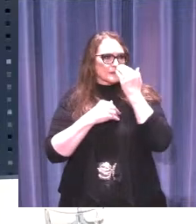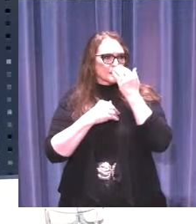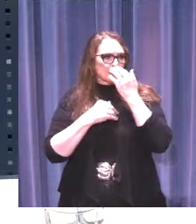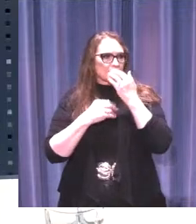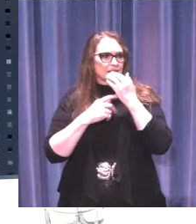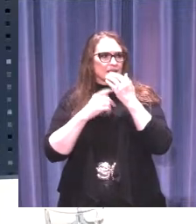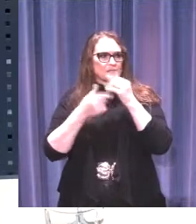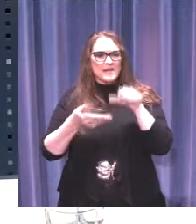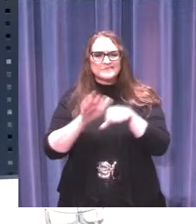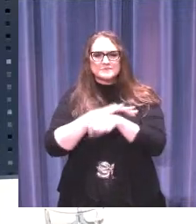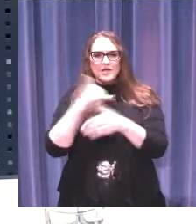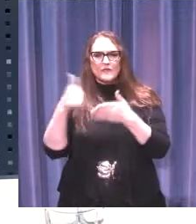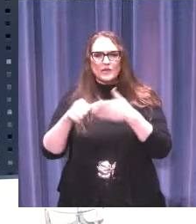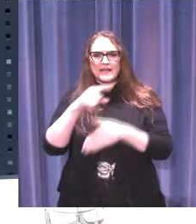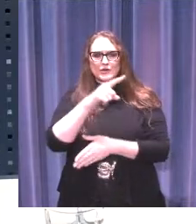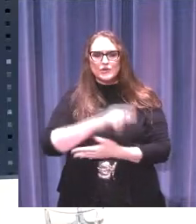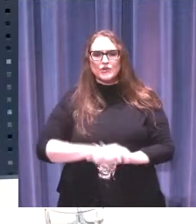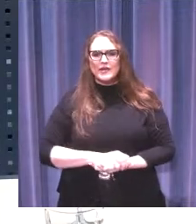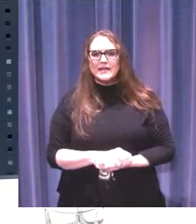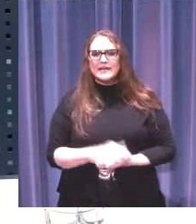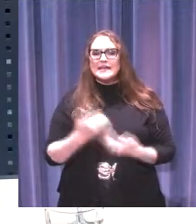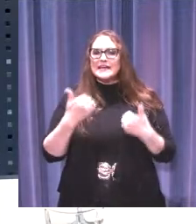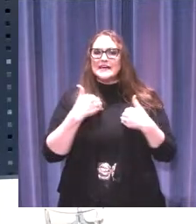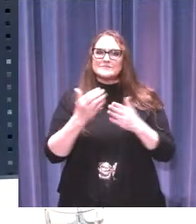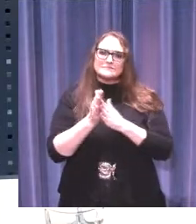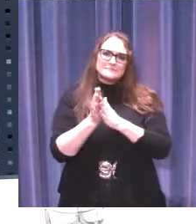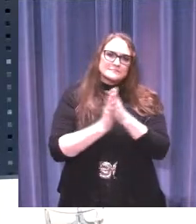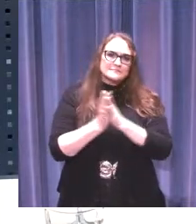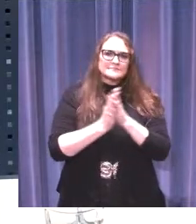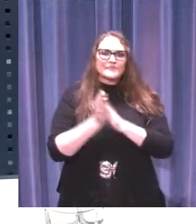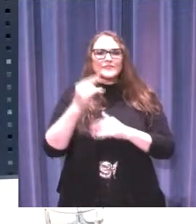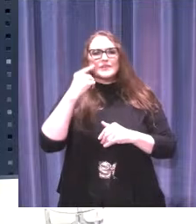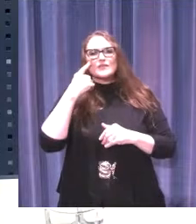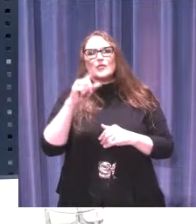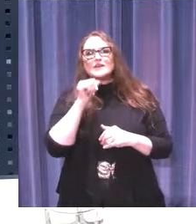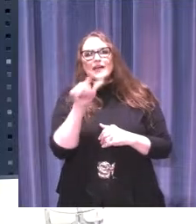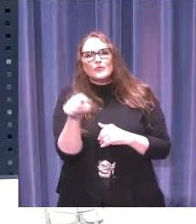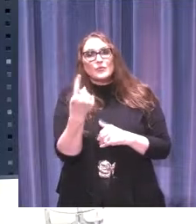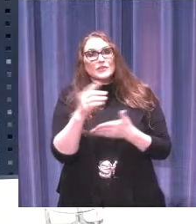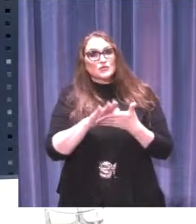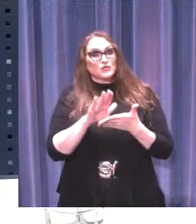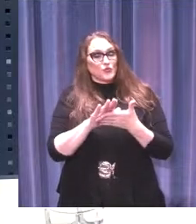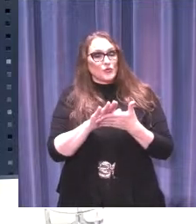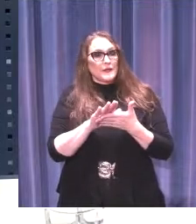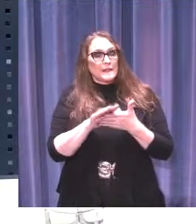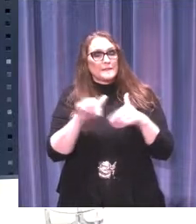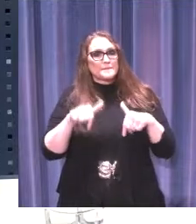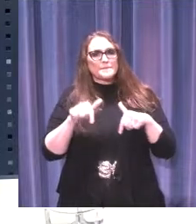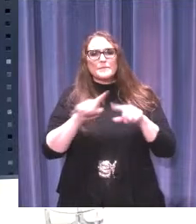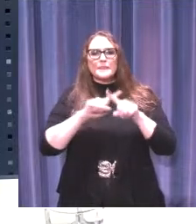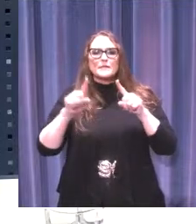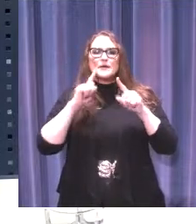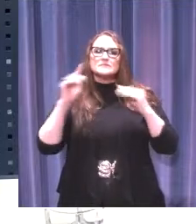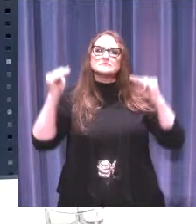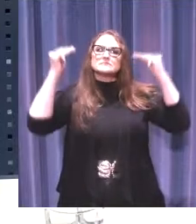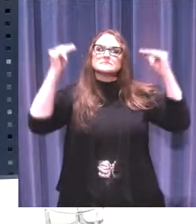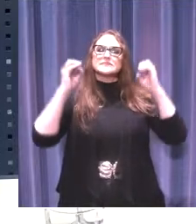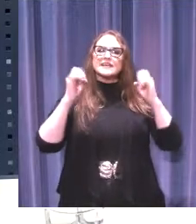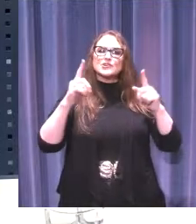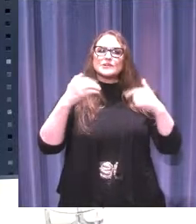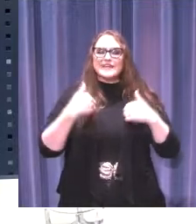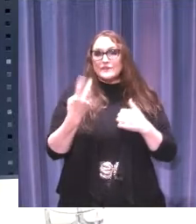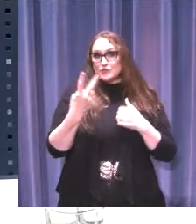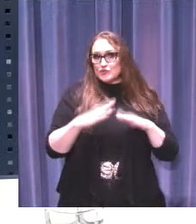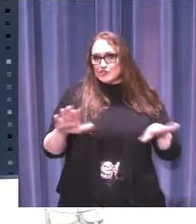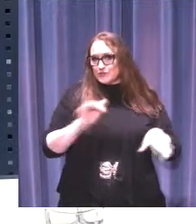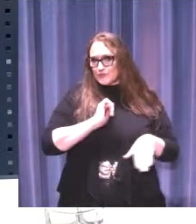cover letter, I have a passion for not only the school, but higher education. I have 2 children of my